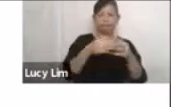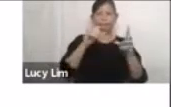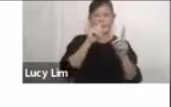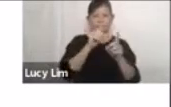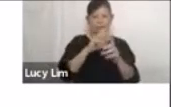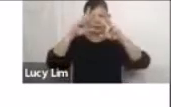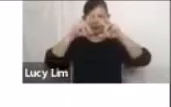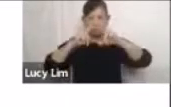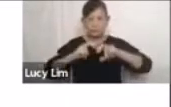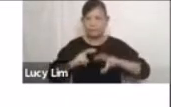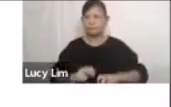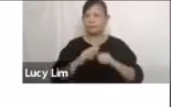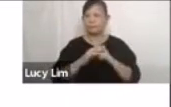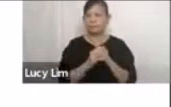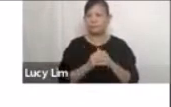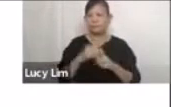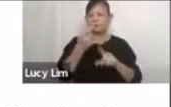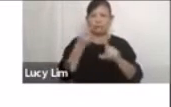data was obtained through